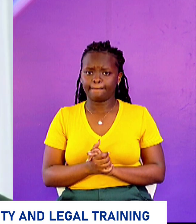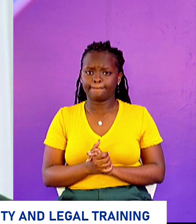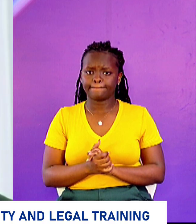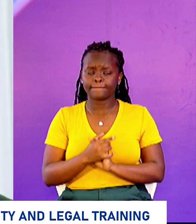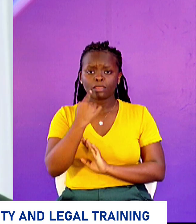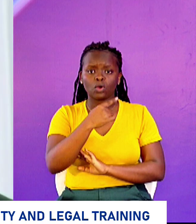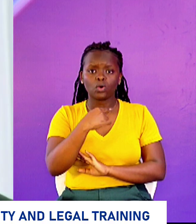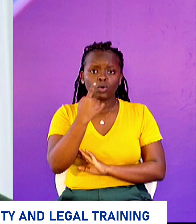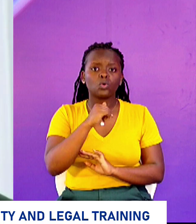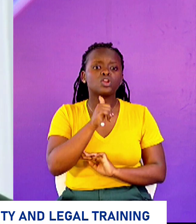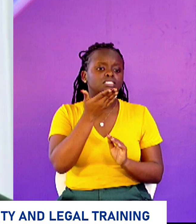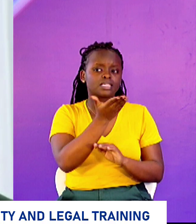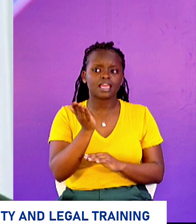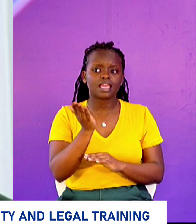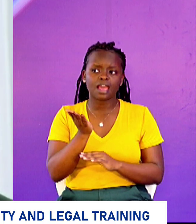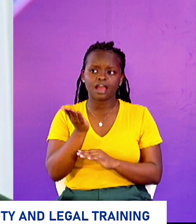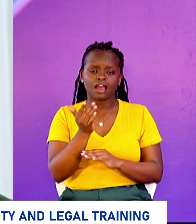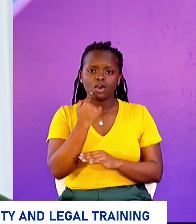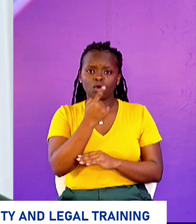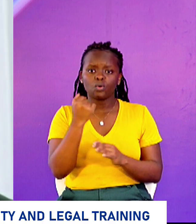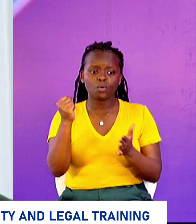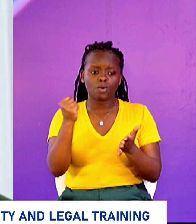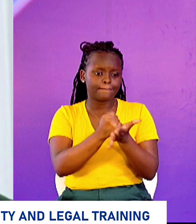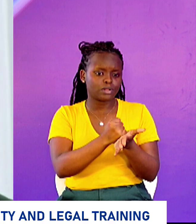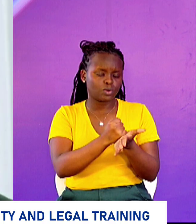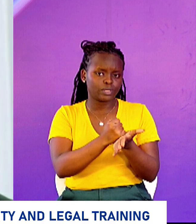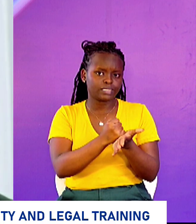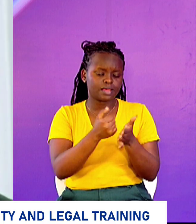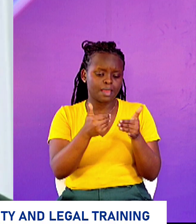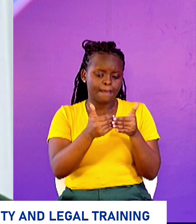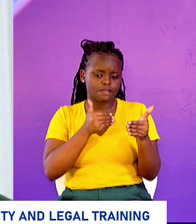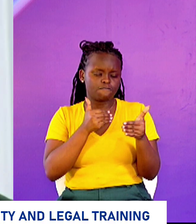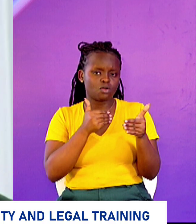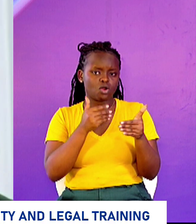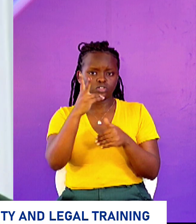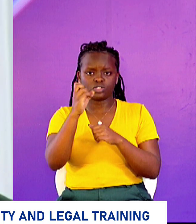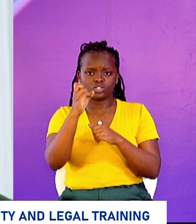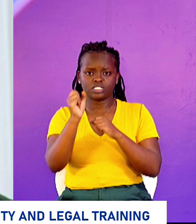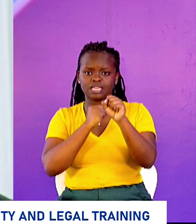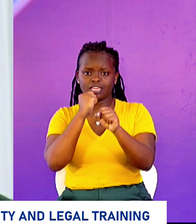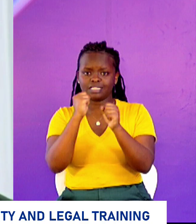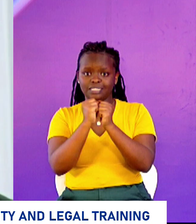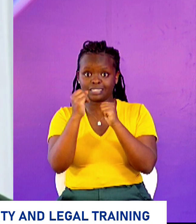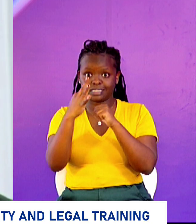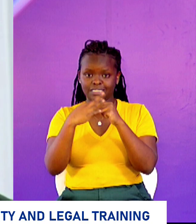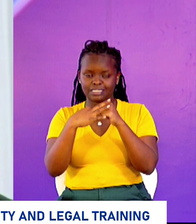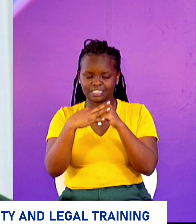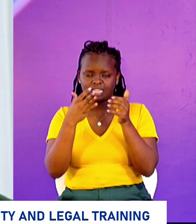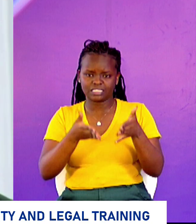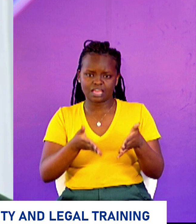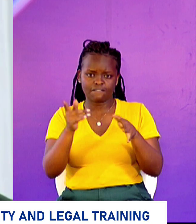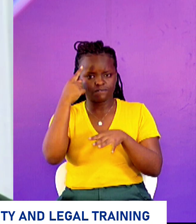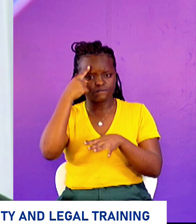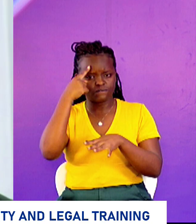Who was not there, who was employed before 2018 and is here for